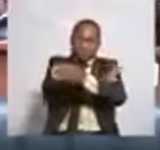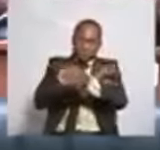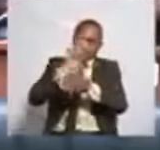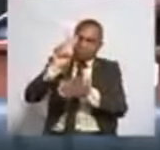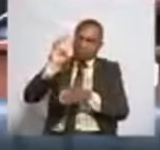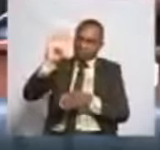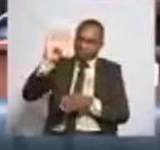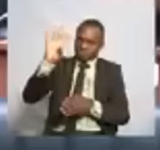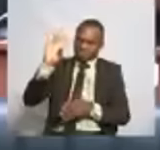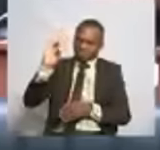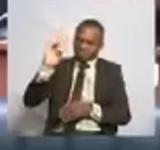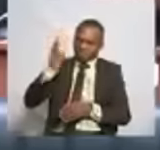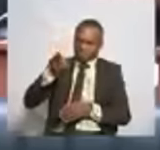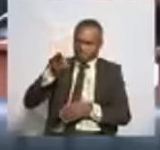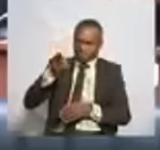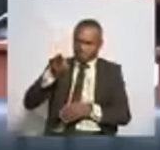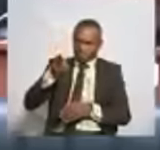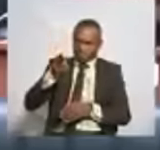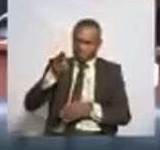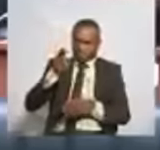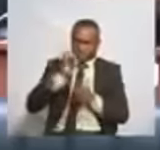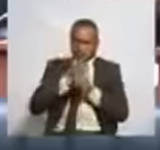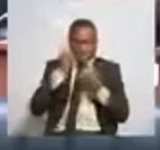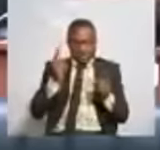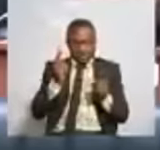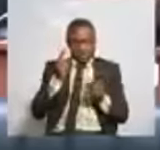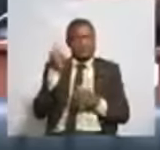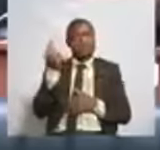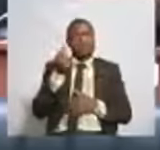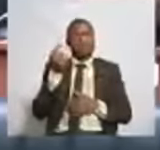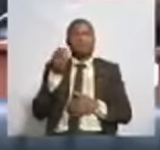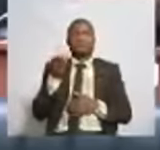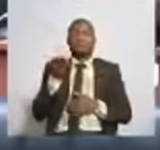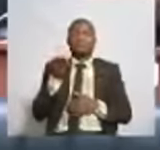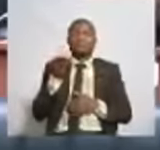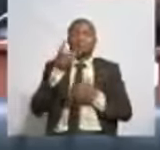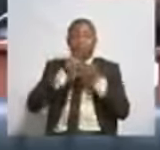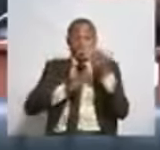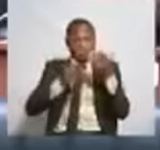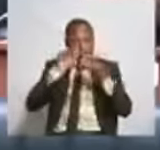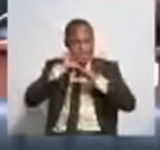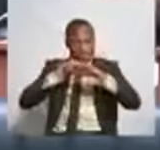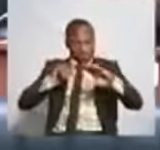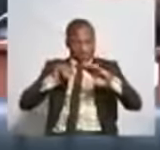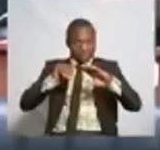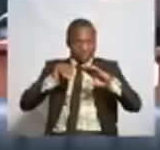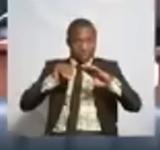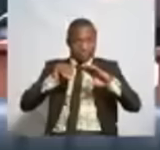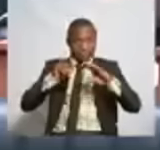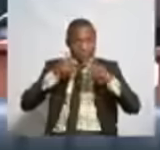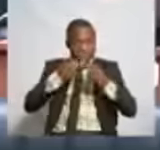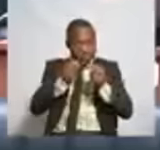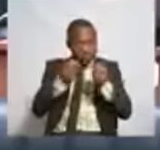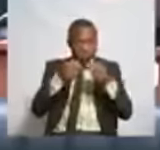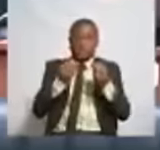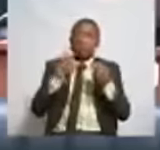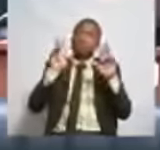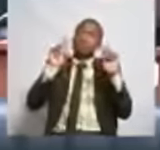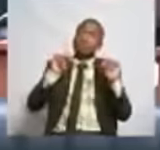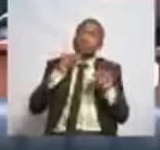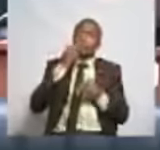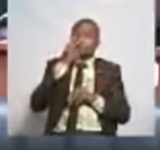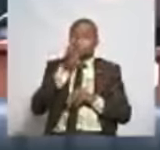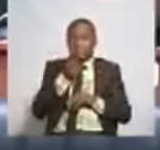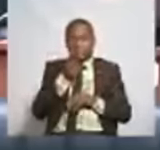hours. Just for the heck of it. That's what I would call it. To even try to pick, no, we'll